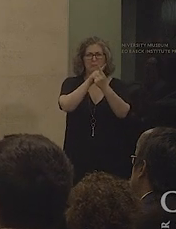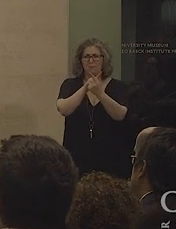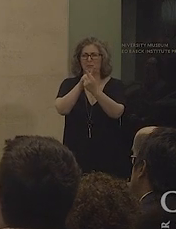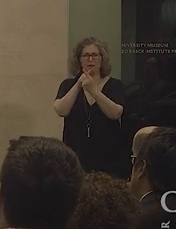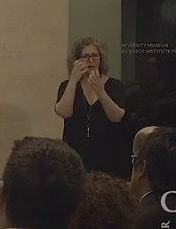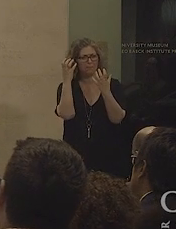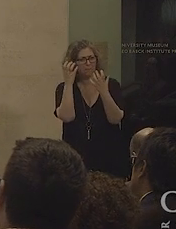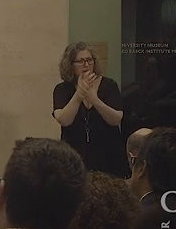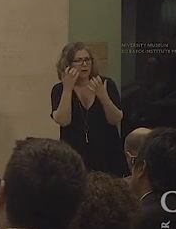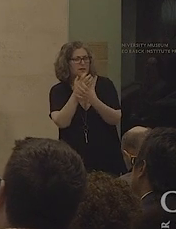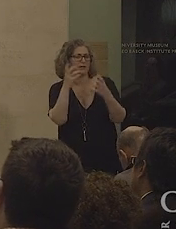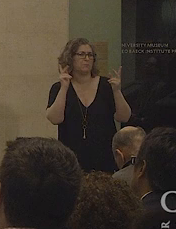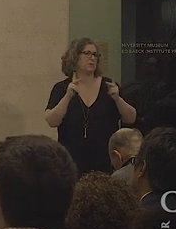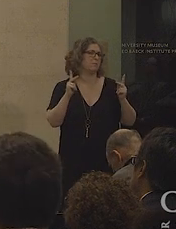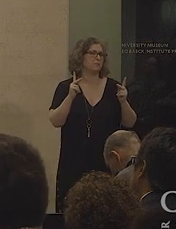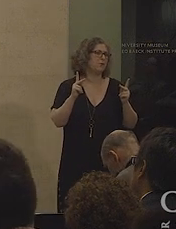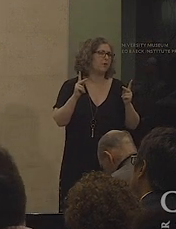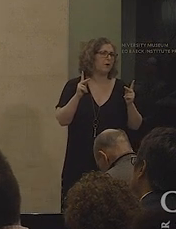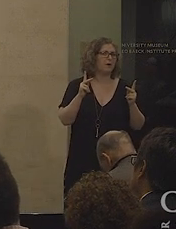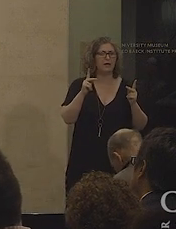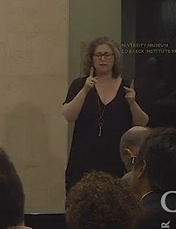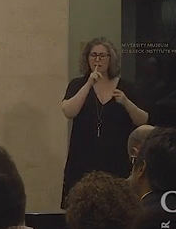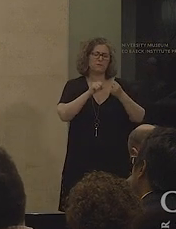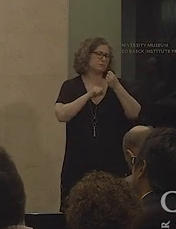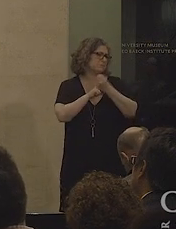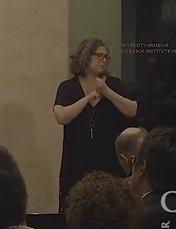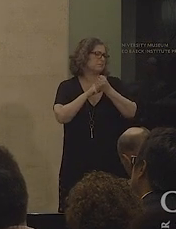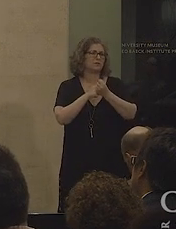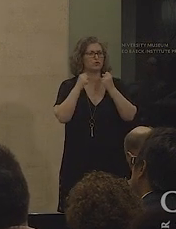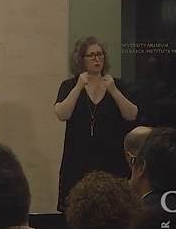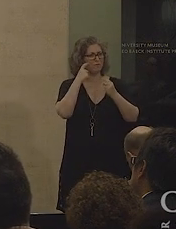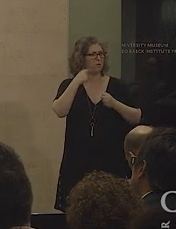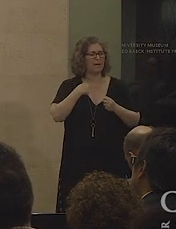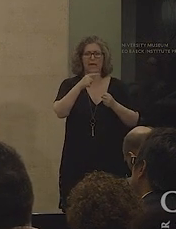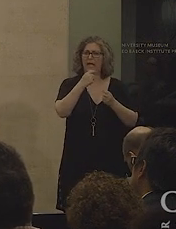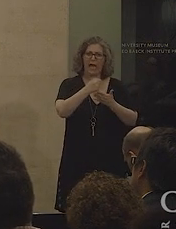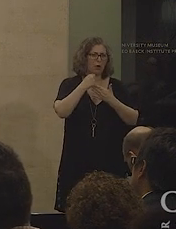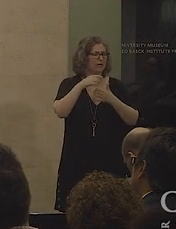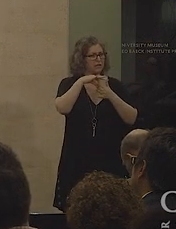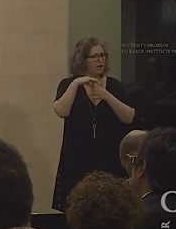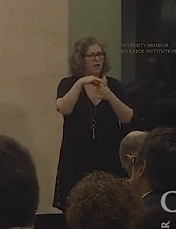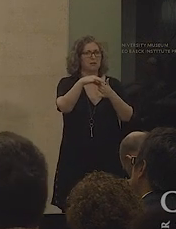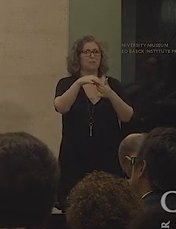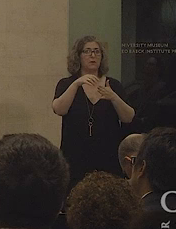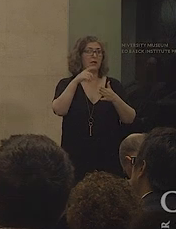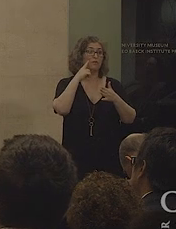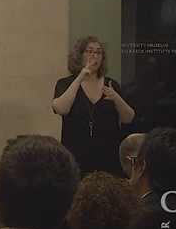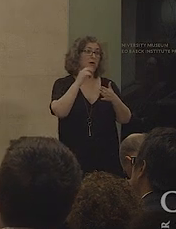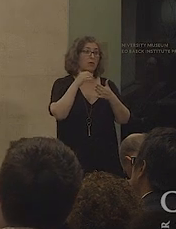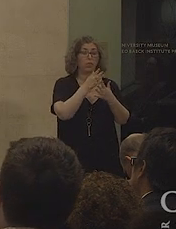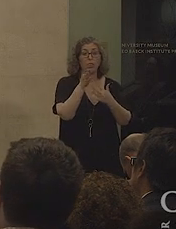amazing people who have been pillars of strength for me, who have guided me. Whether it be in the world of